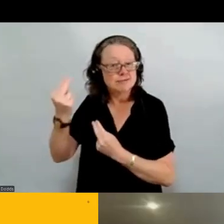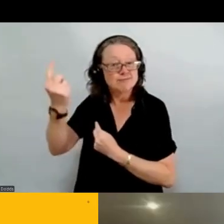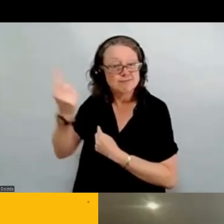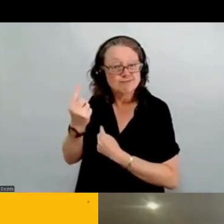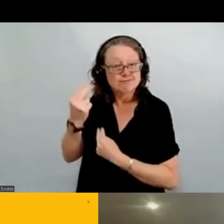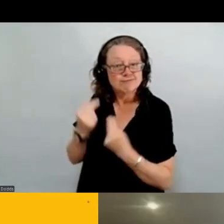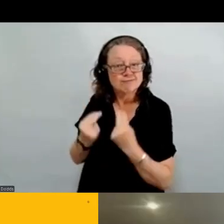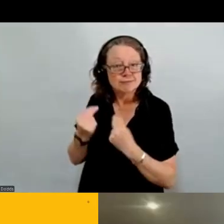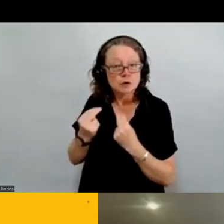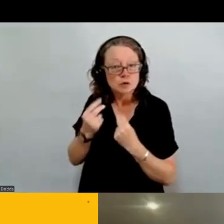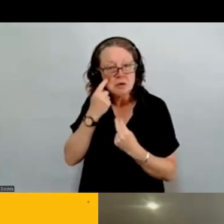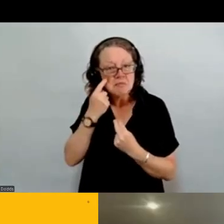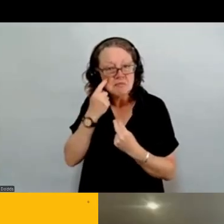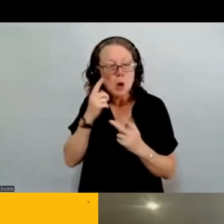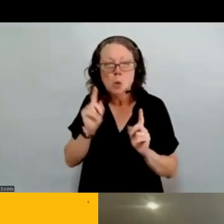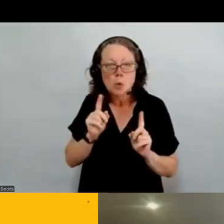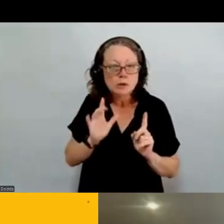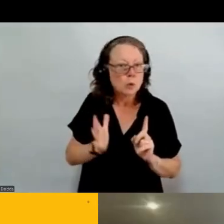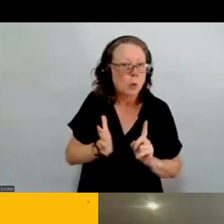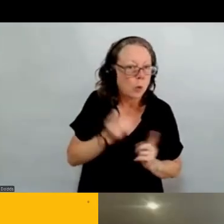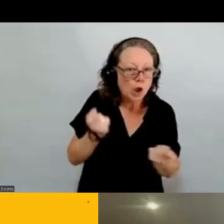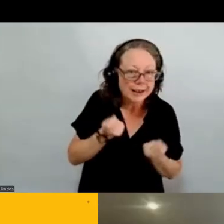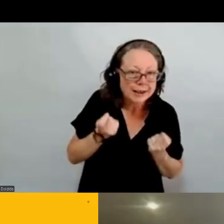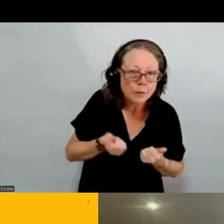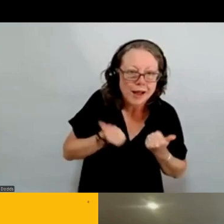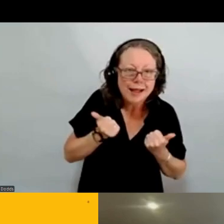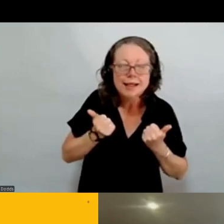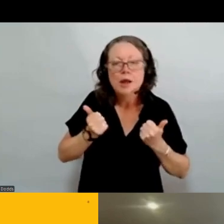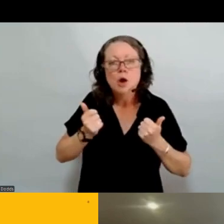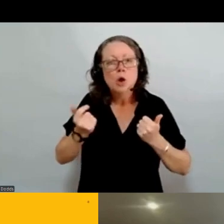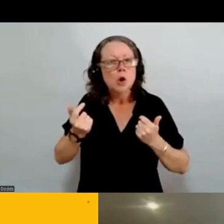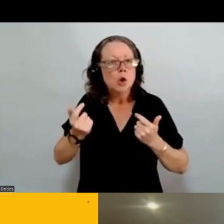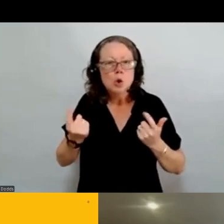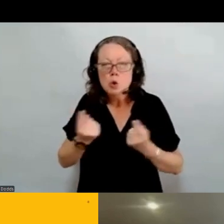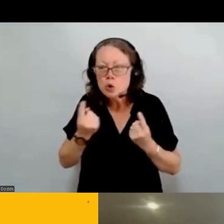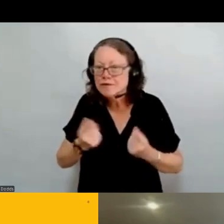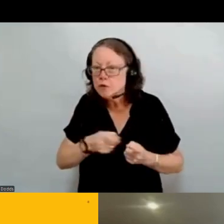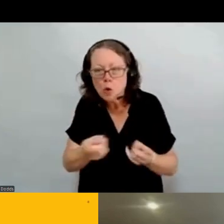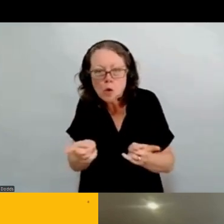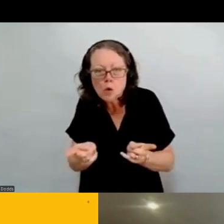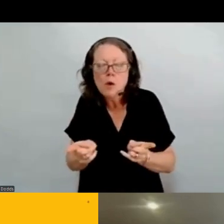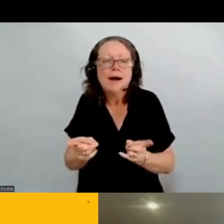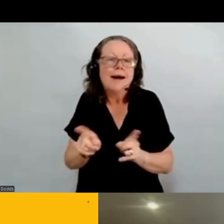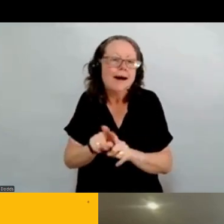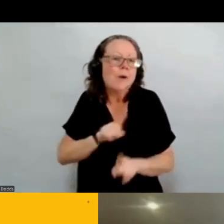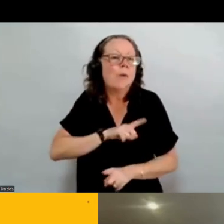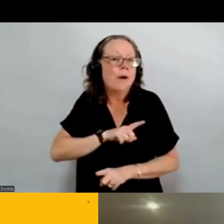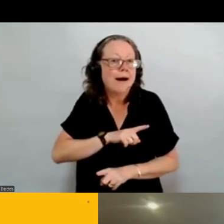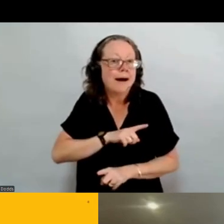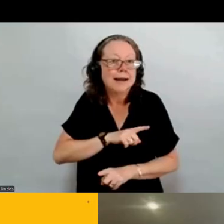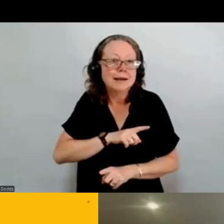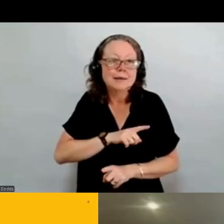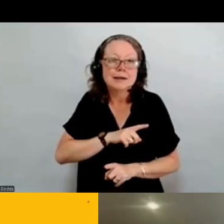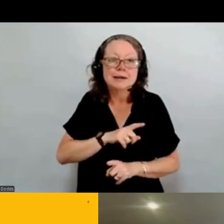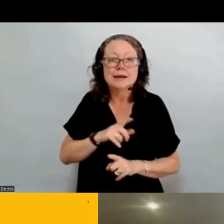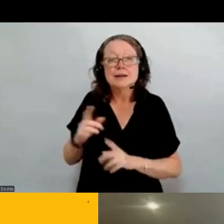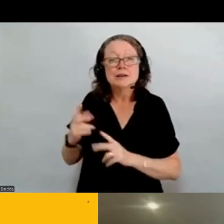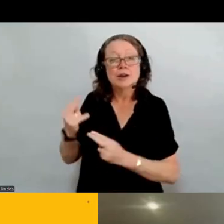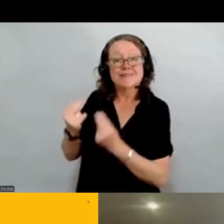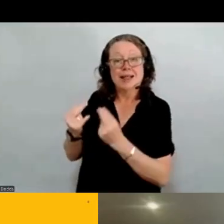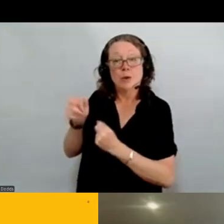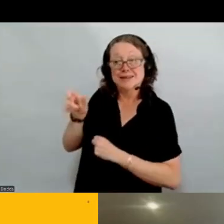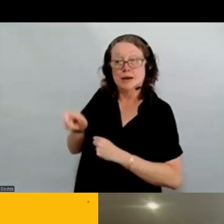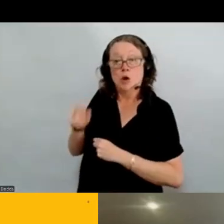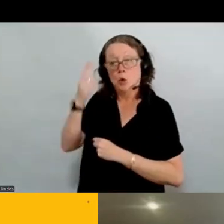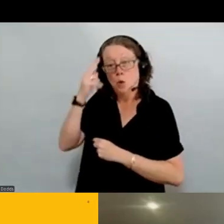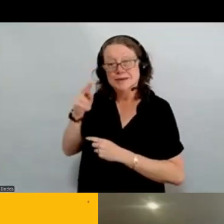the campaign, for who, where, and why. And that's an organisation called Impact Ed are doing that analysis, and they'll be coming out